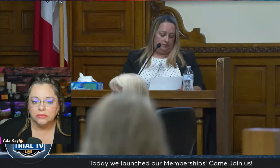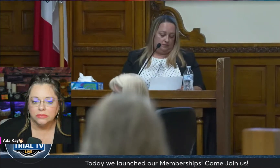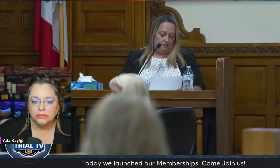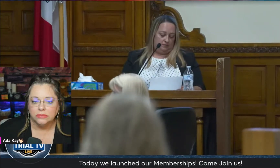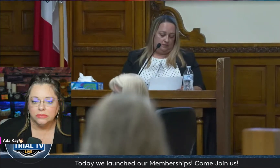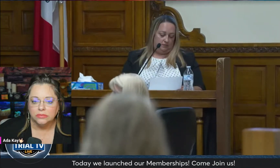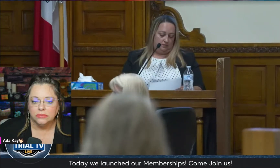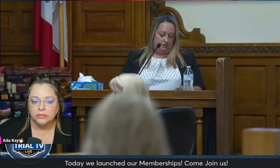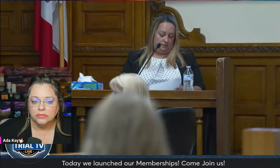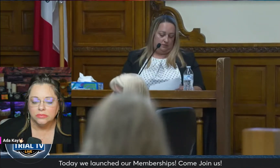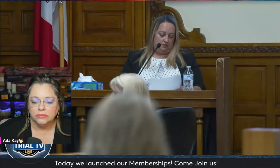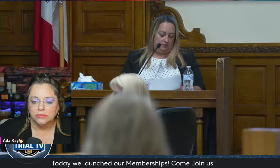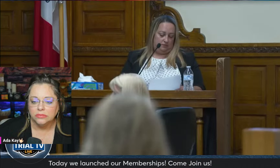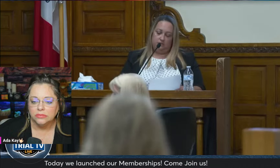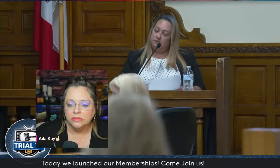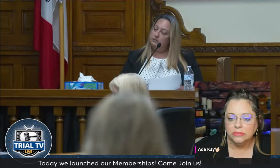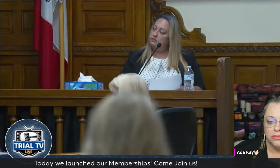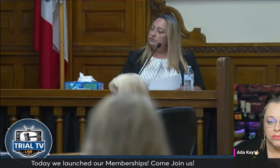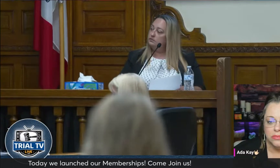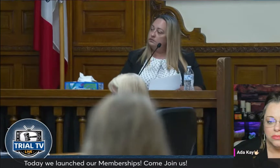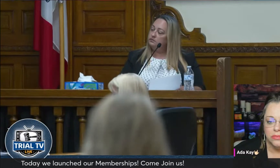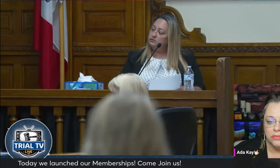it just to emphasize the point.